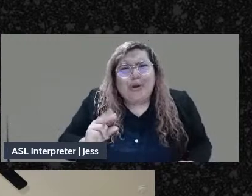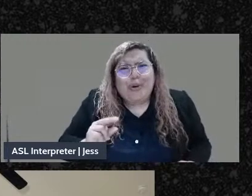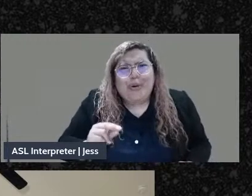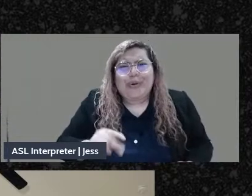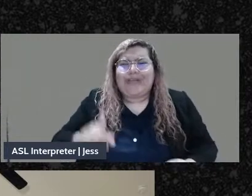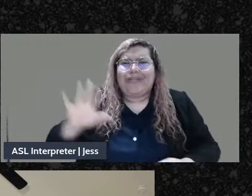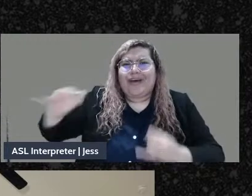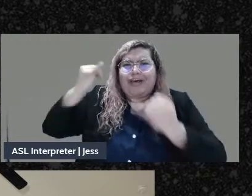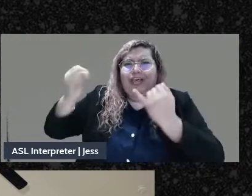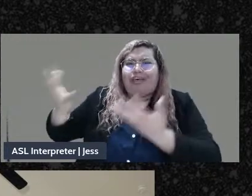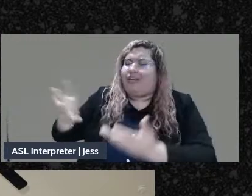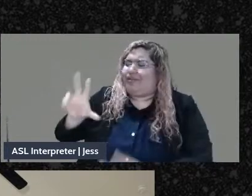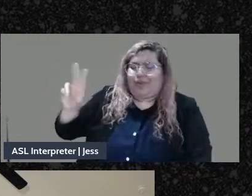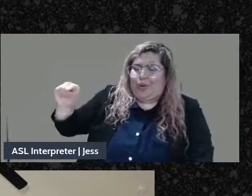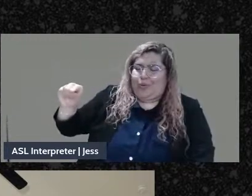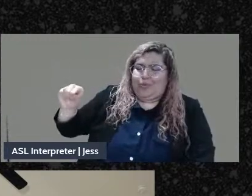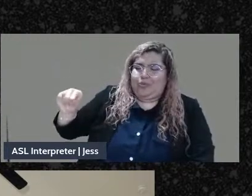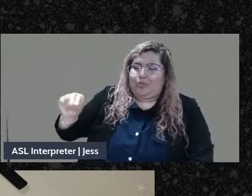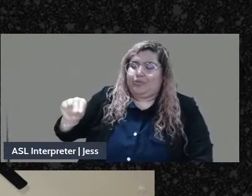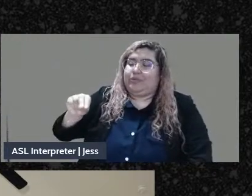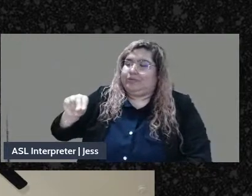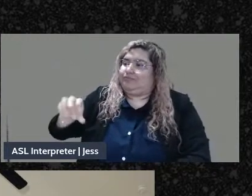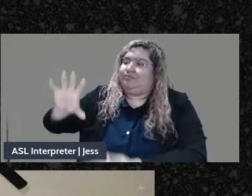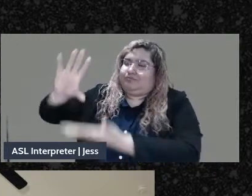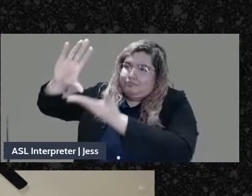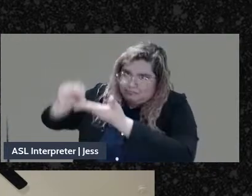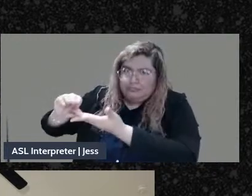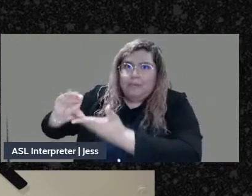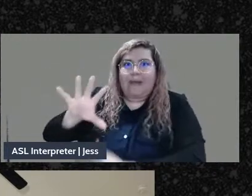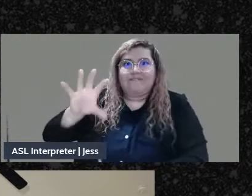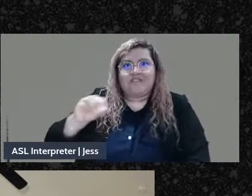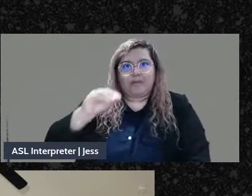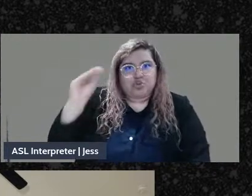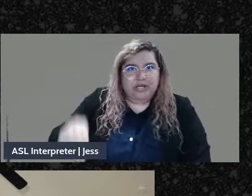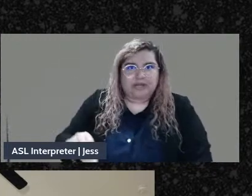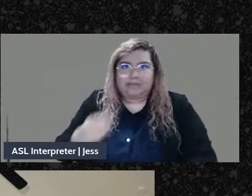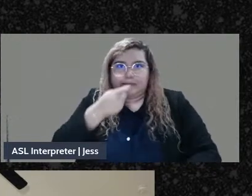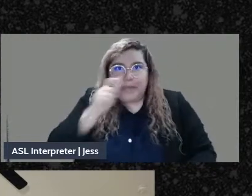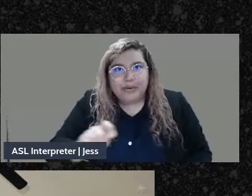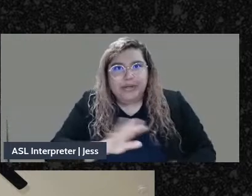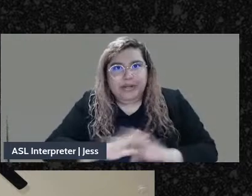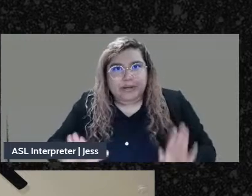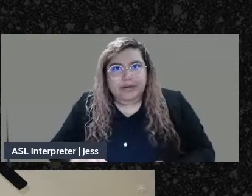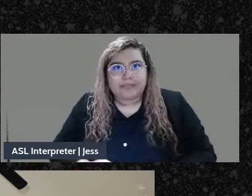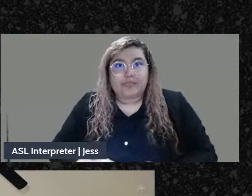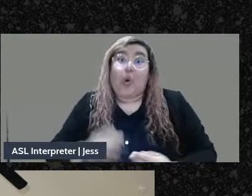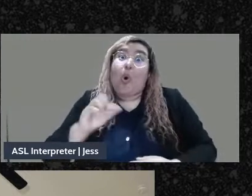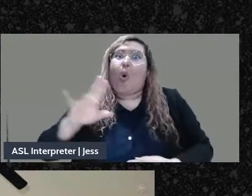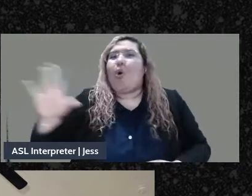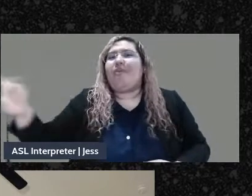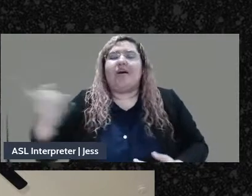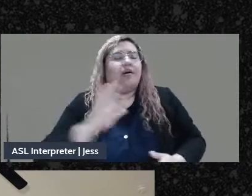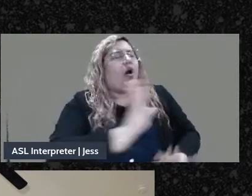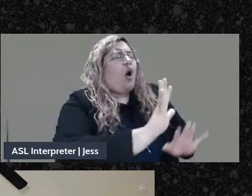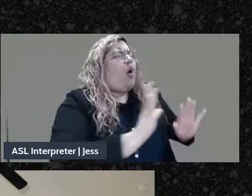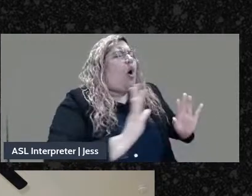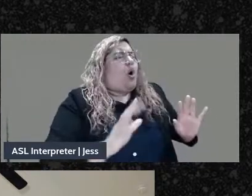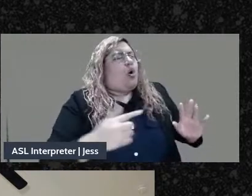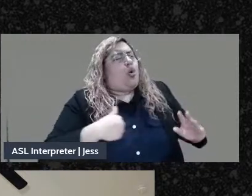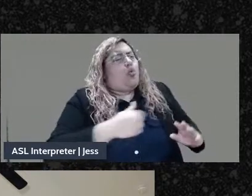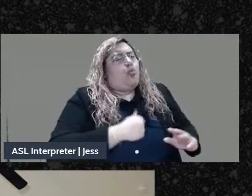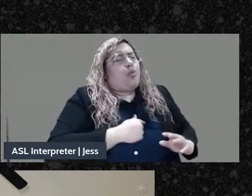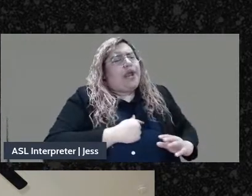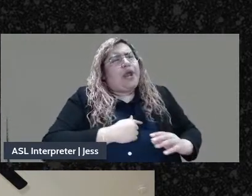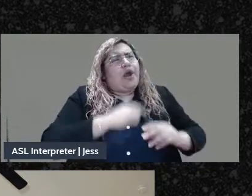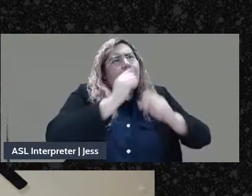thank you. Like defund the police by 50%, right? They would say things like, yes, we're reimagining police,